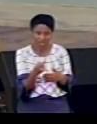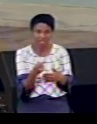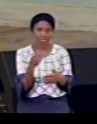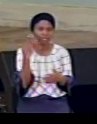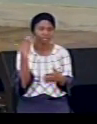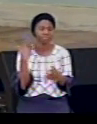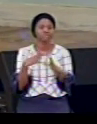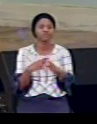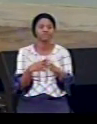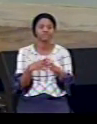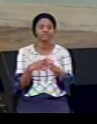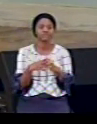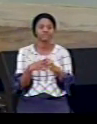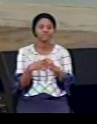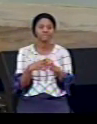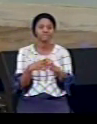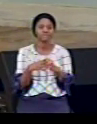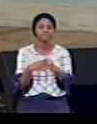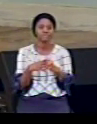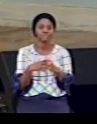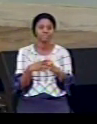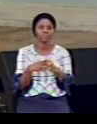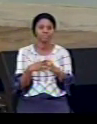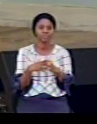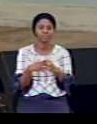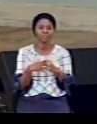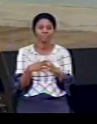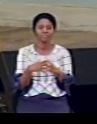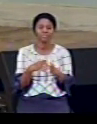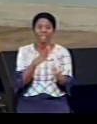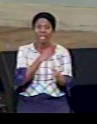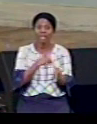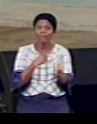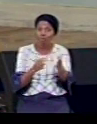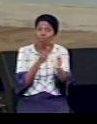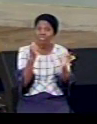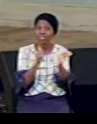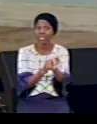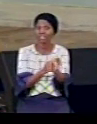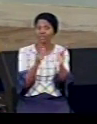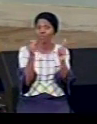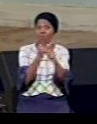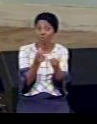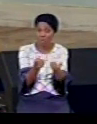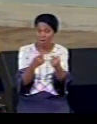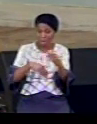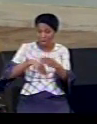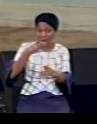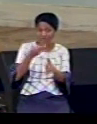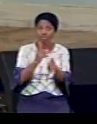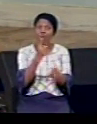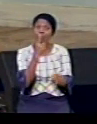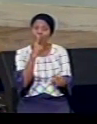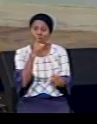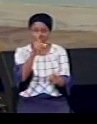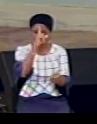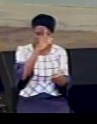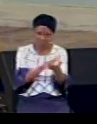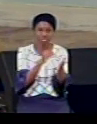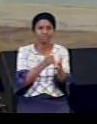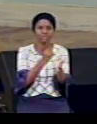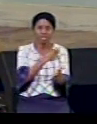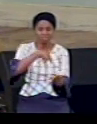hast said. And once that word comes out of your mouth, You believe it. You stand on